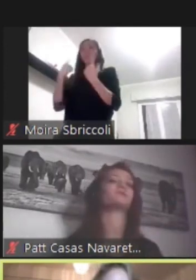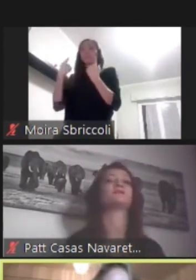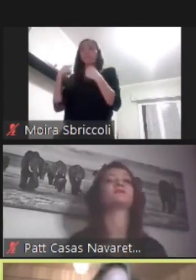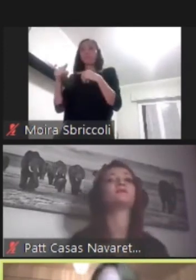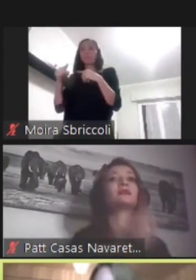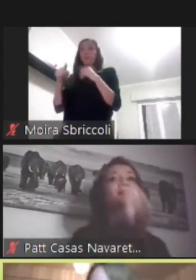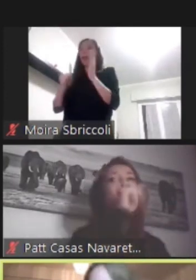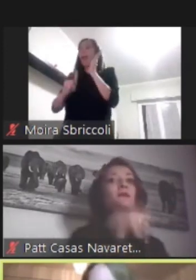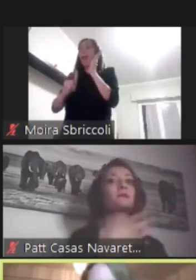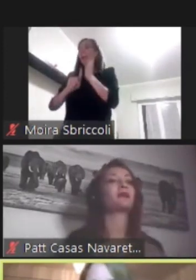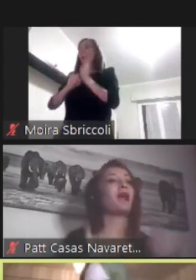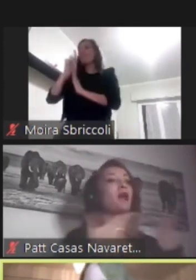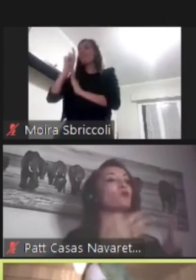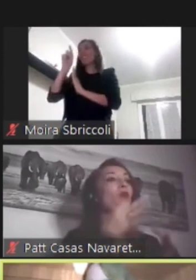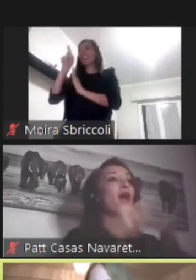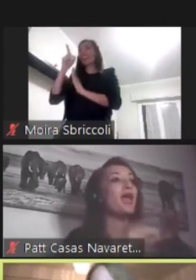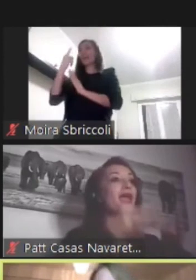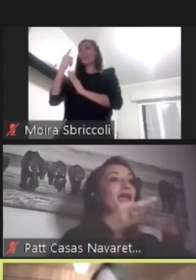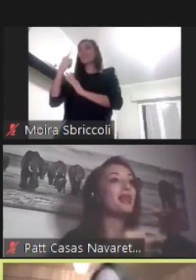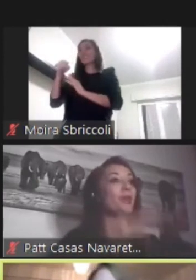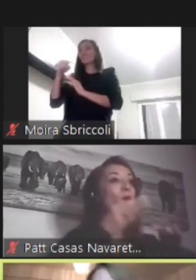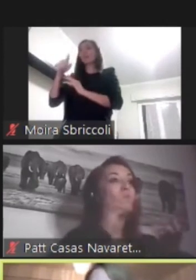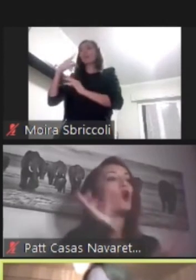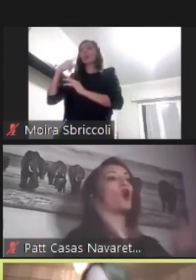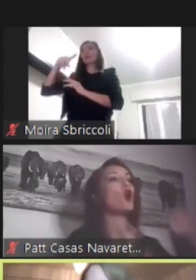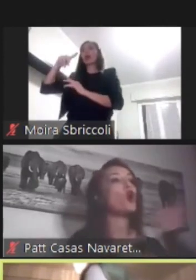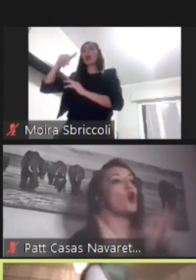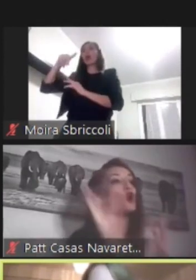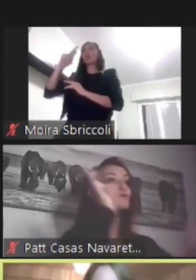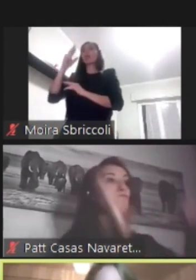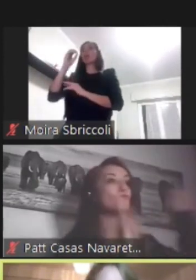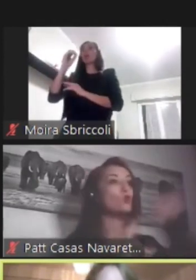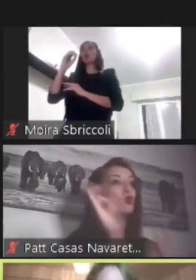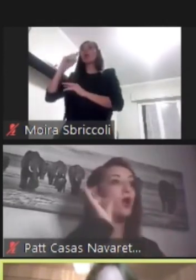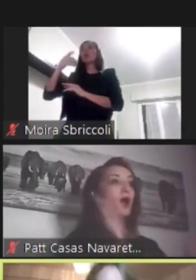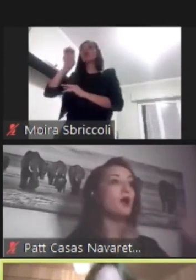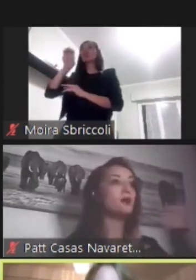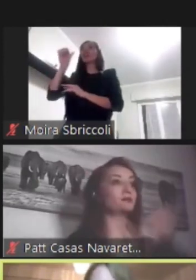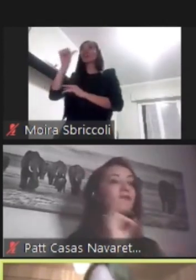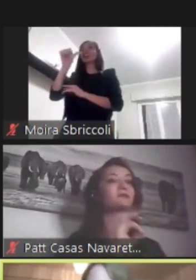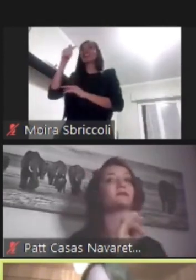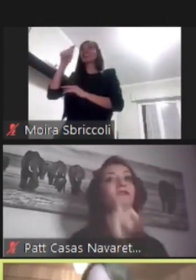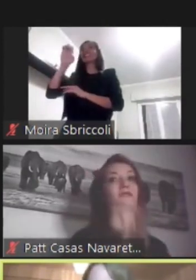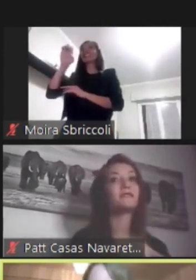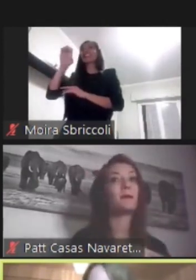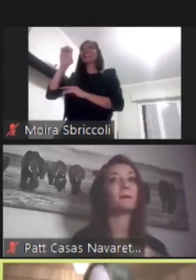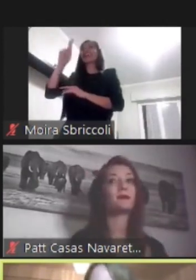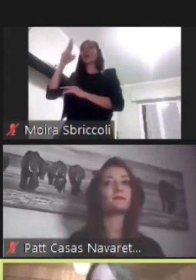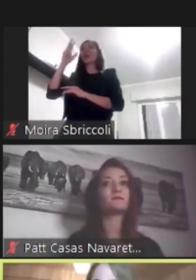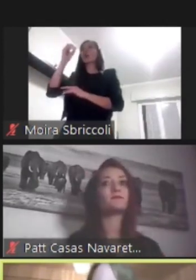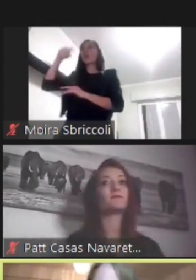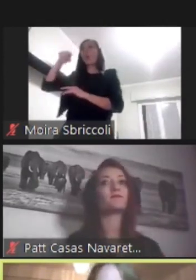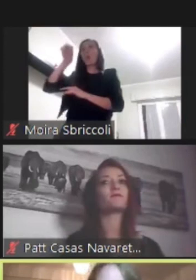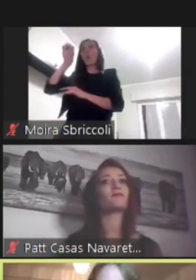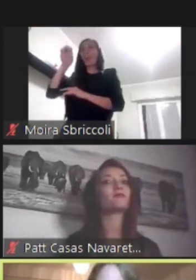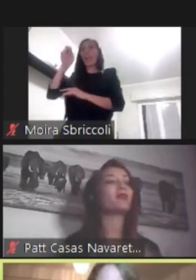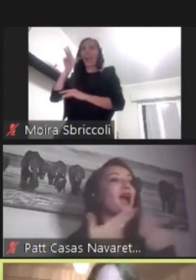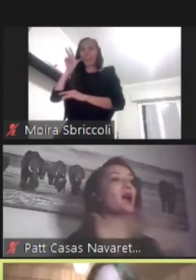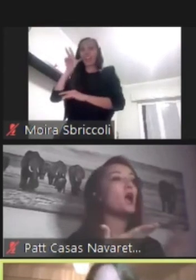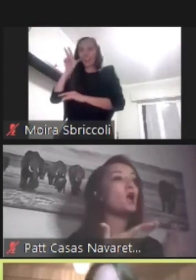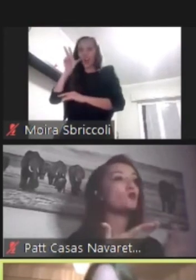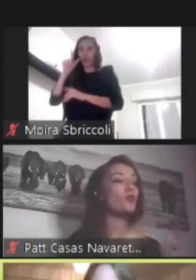So, you know, I deal with women's health all the time, and one of the most common